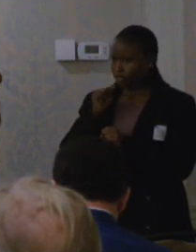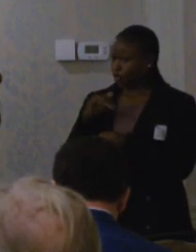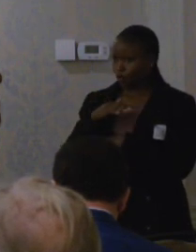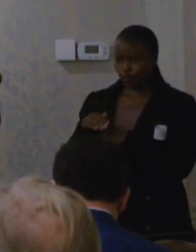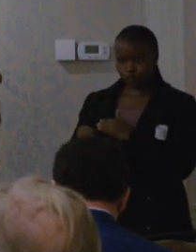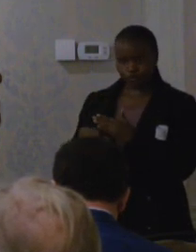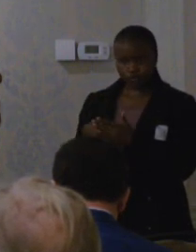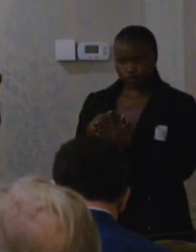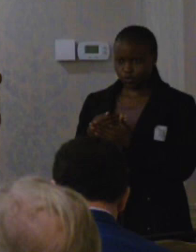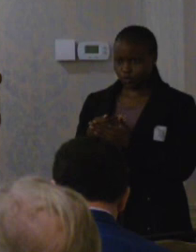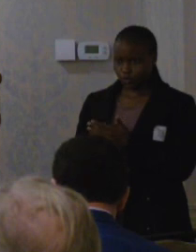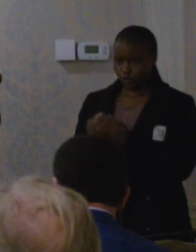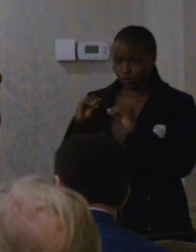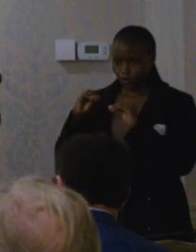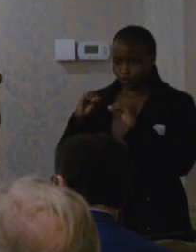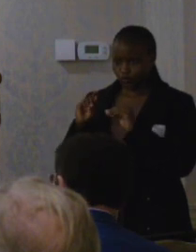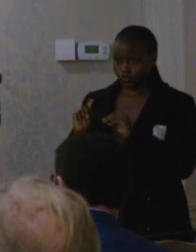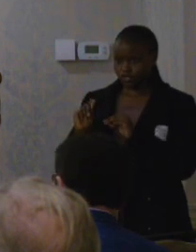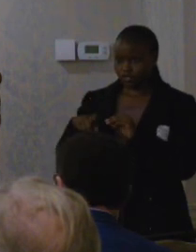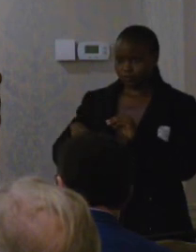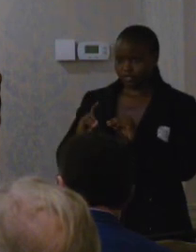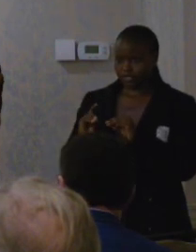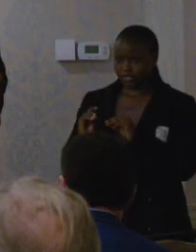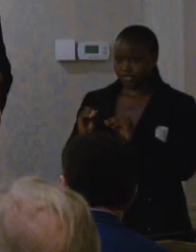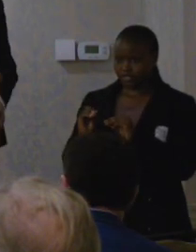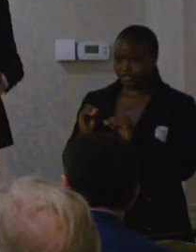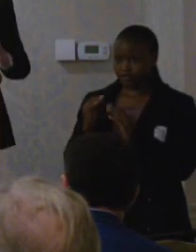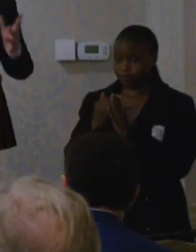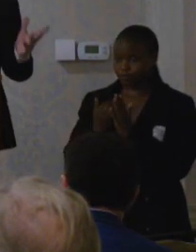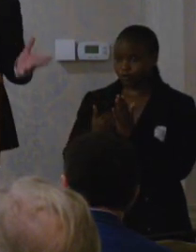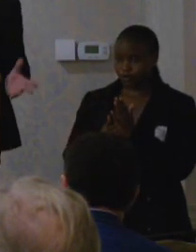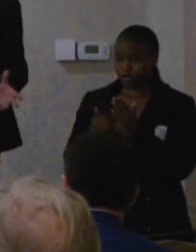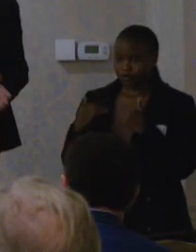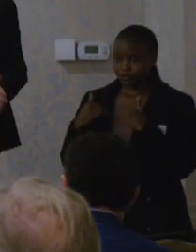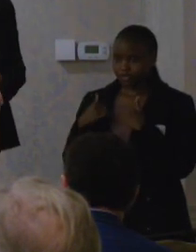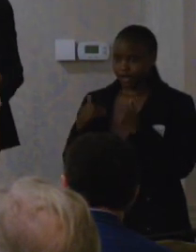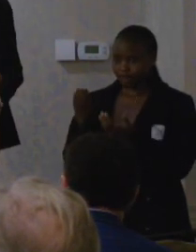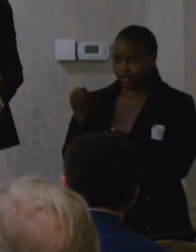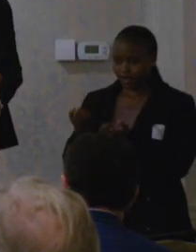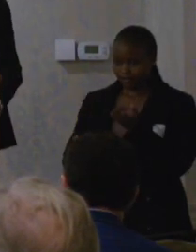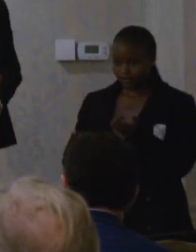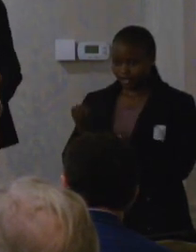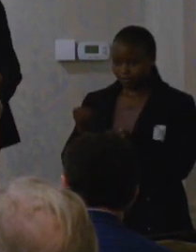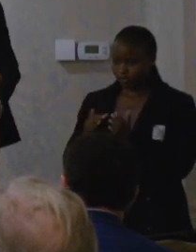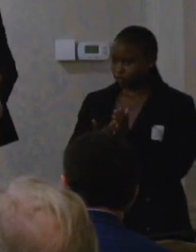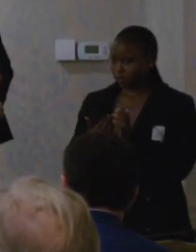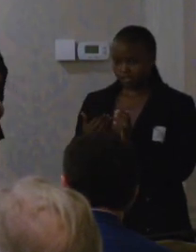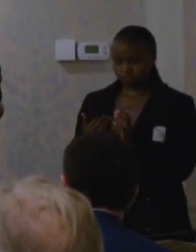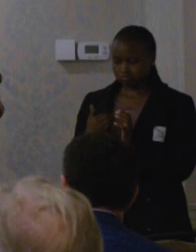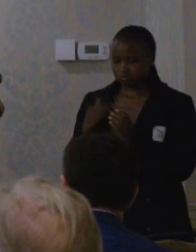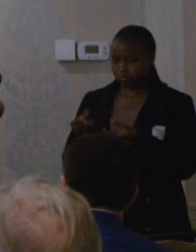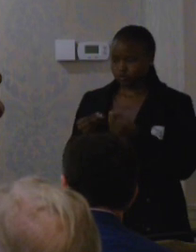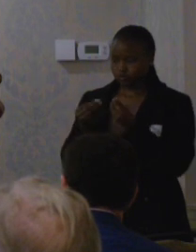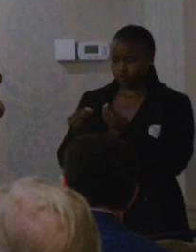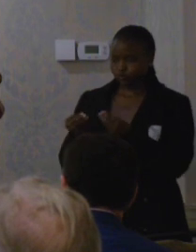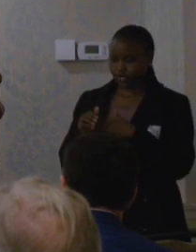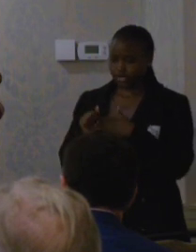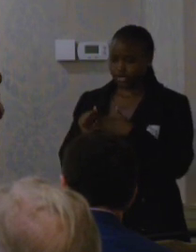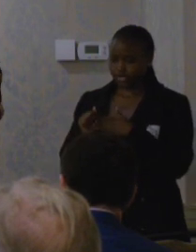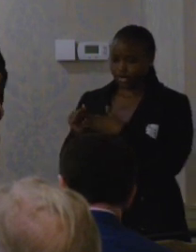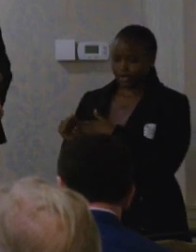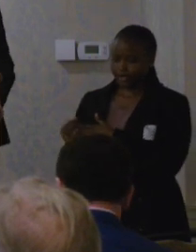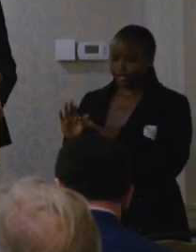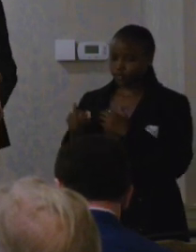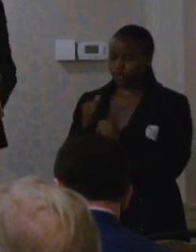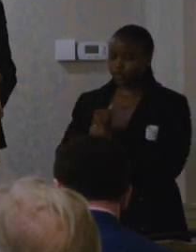of the teacher professional development programs or CPDs have an evaluation component. We also provide some guidance on how to